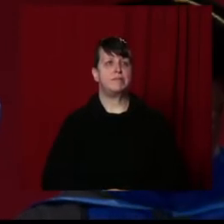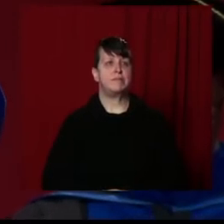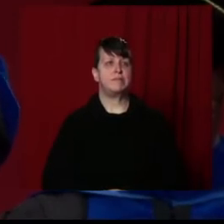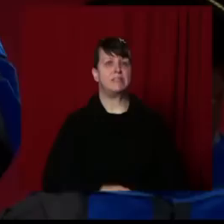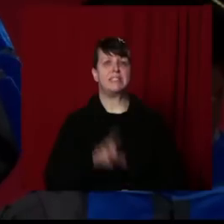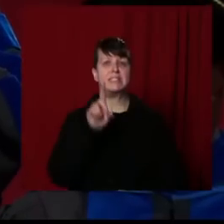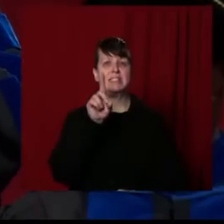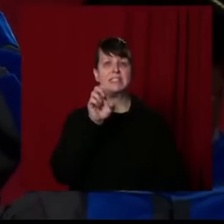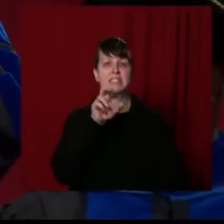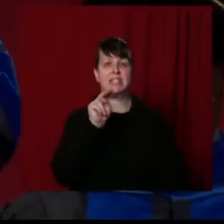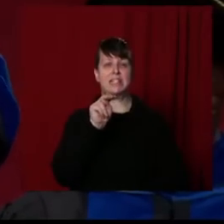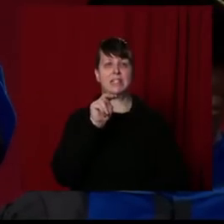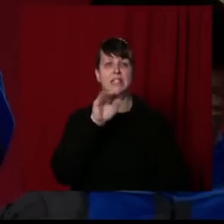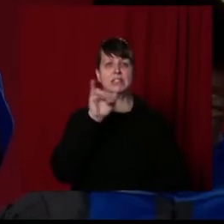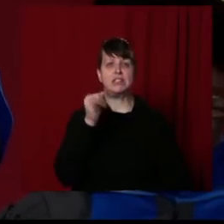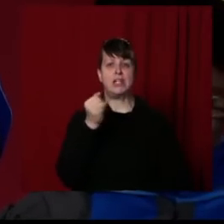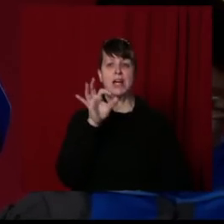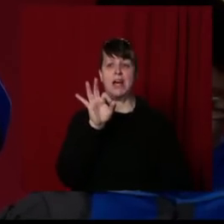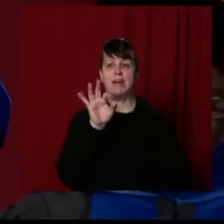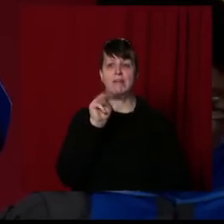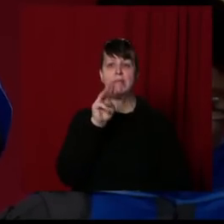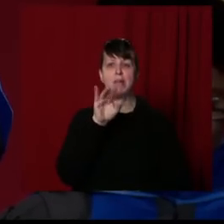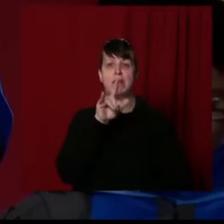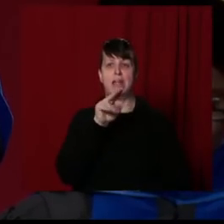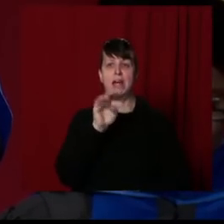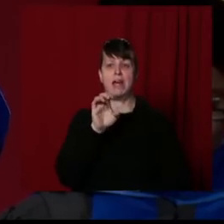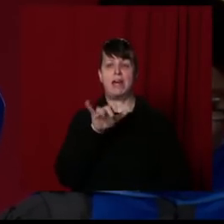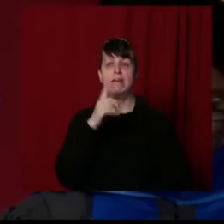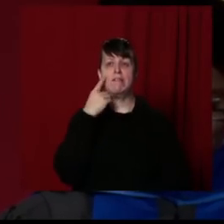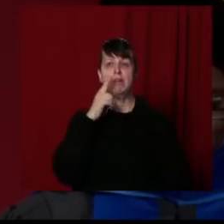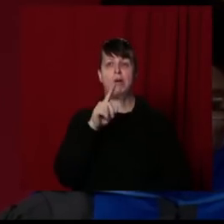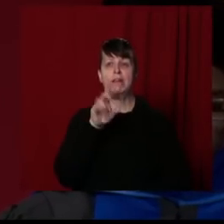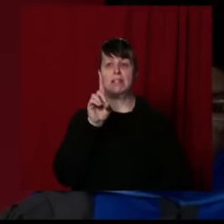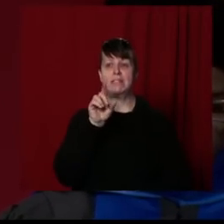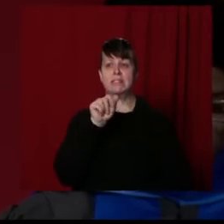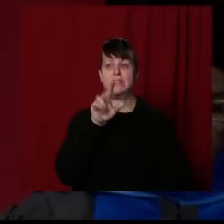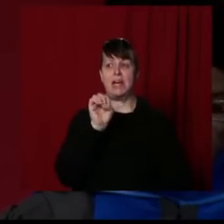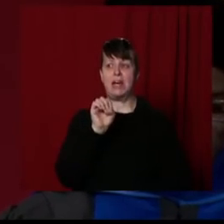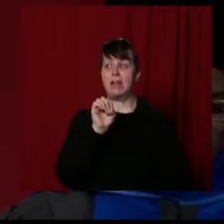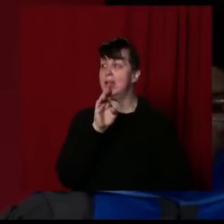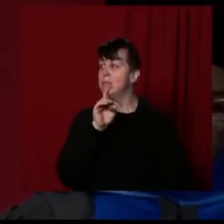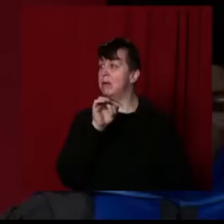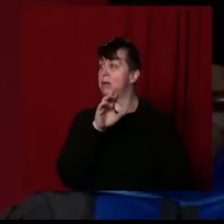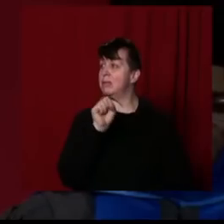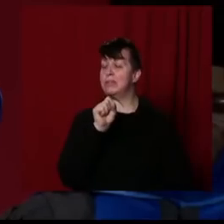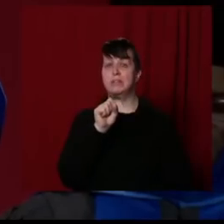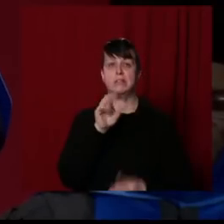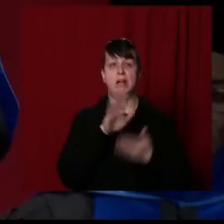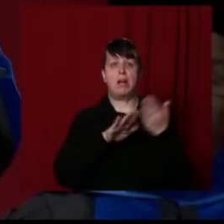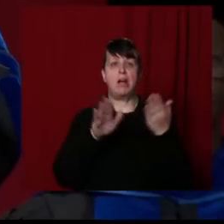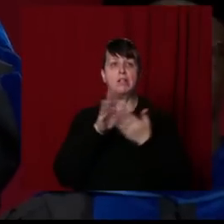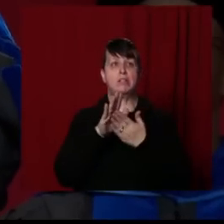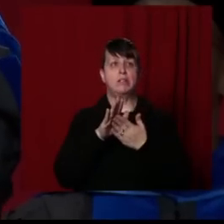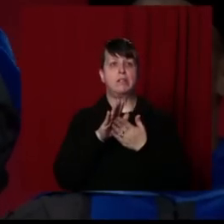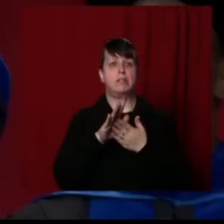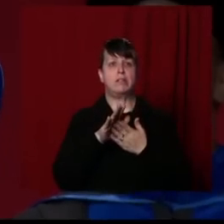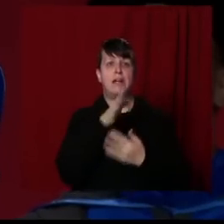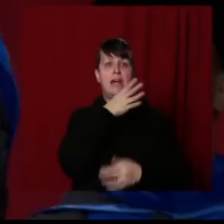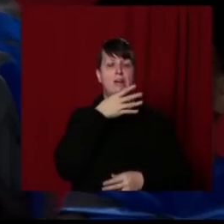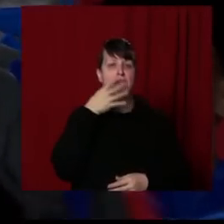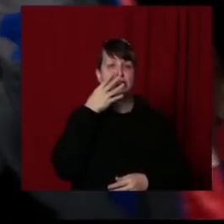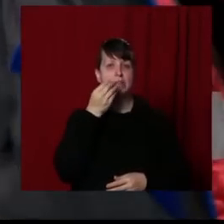Dean J.F. Mullinay presents the candidates from the Dale Bumpers College of Agriculture, Food and Life Sciences.